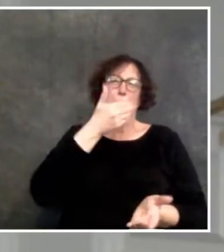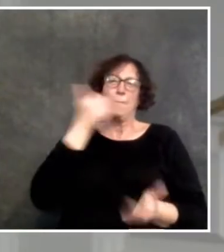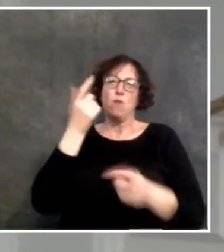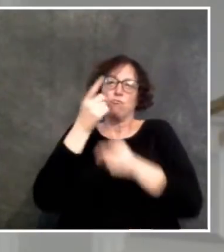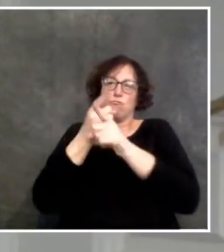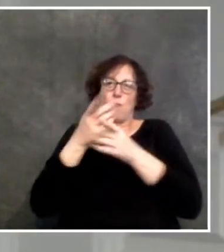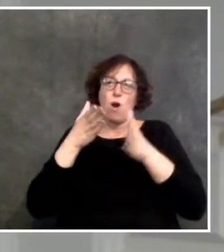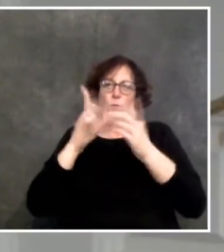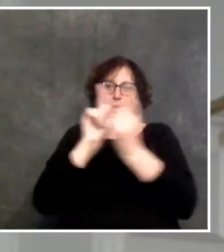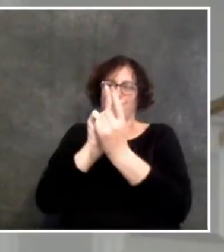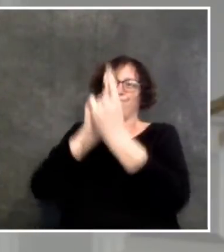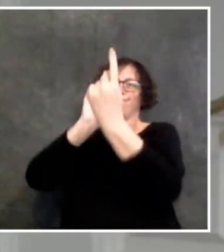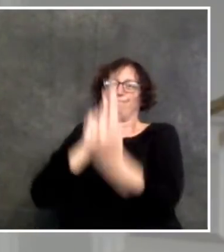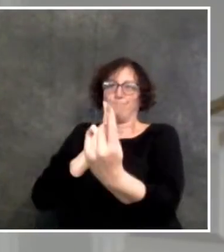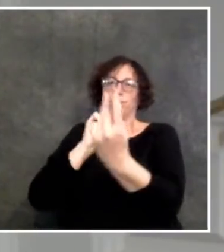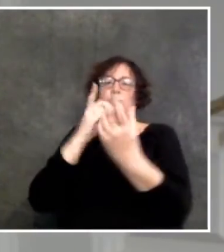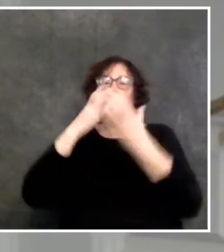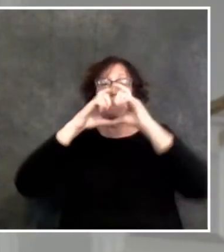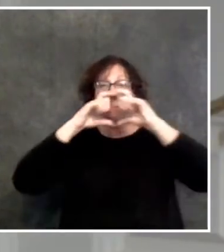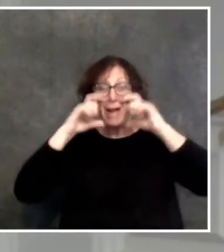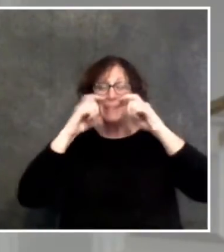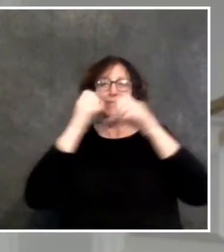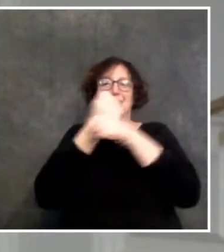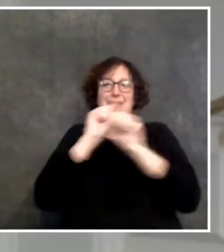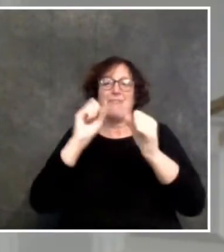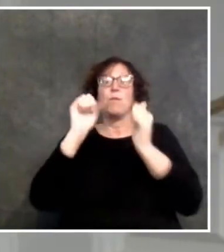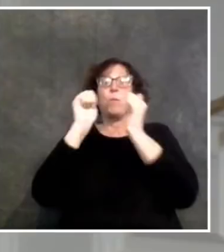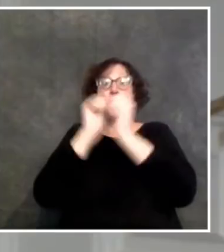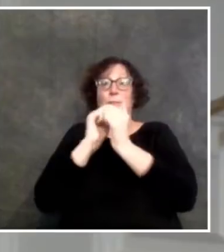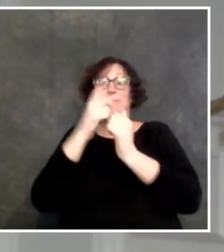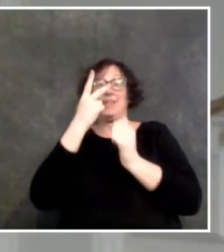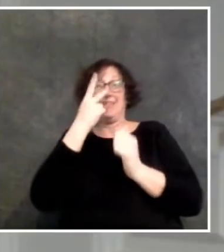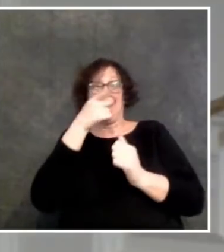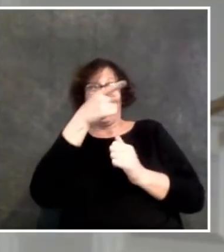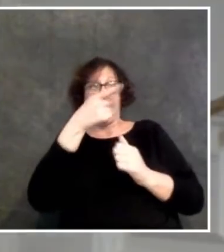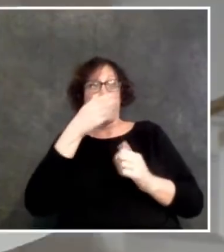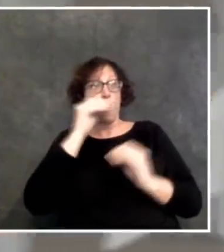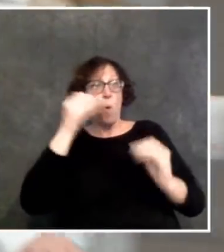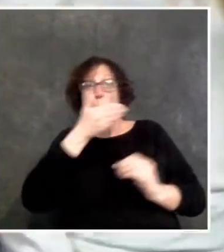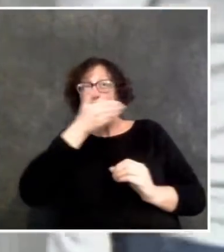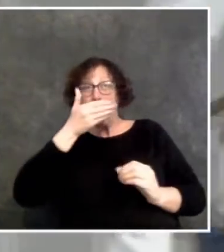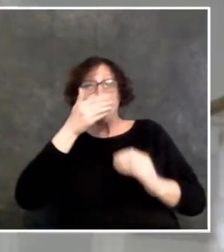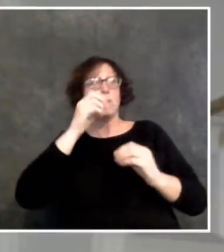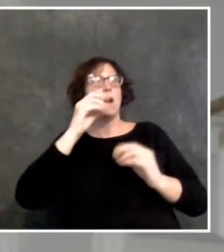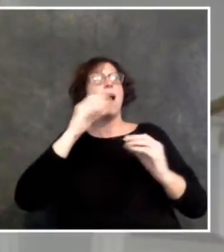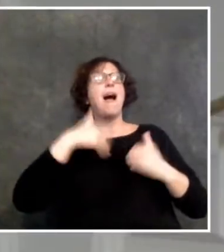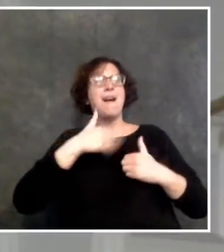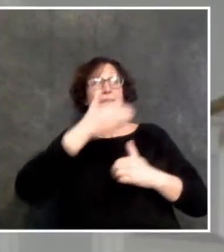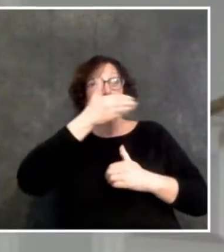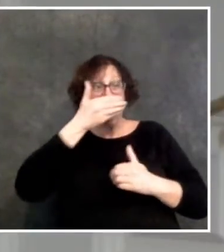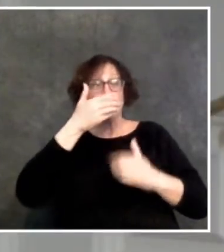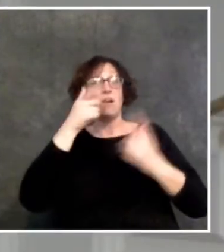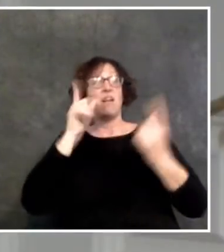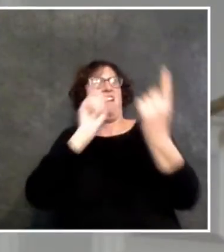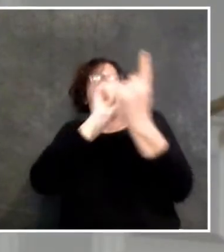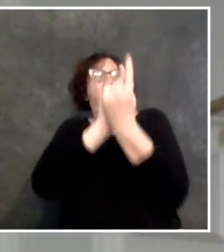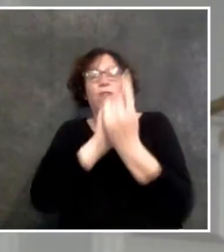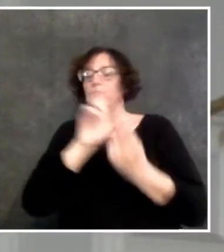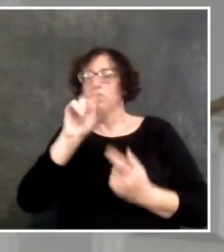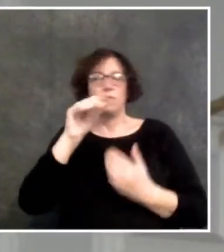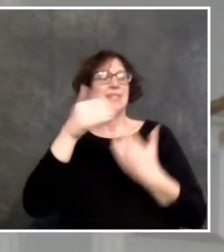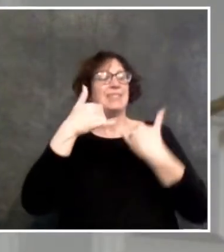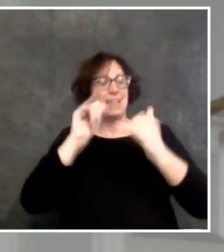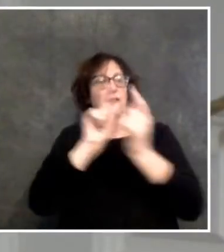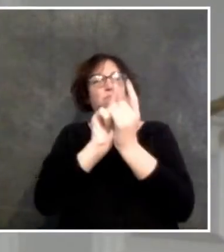of the materials for these face coverings and the upkeep, et